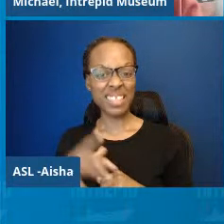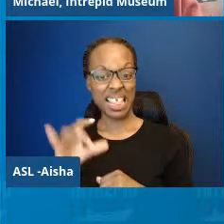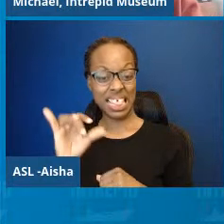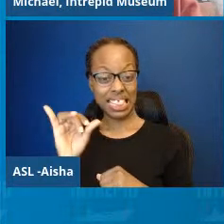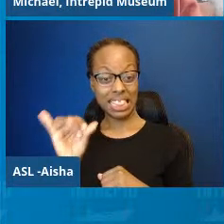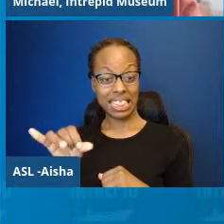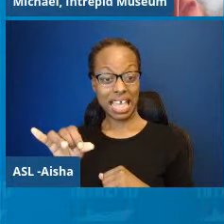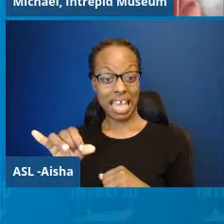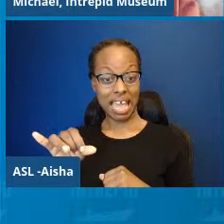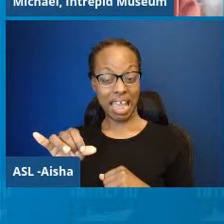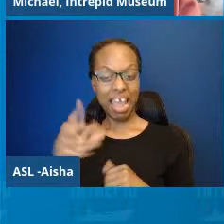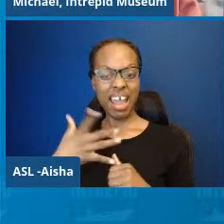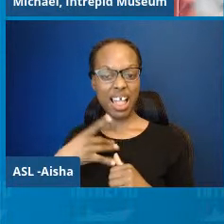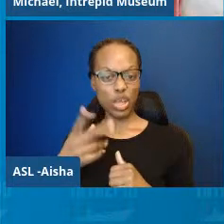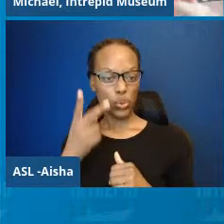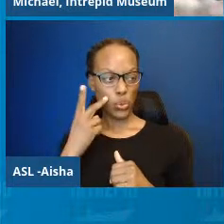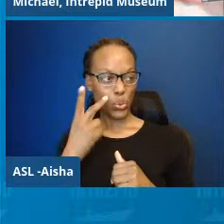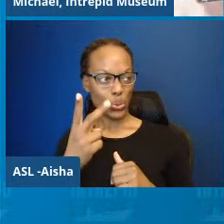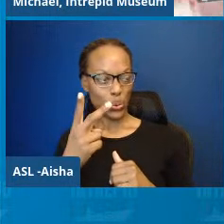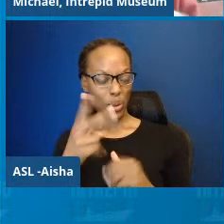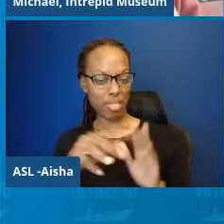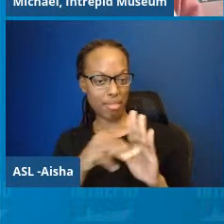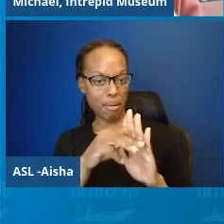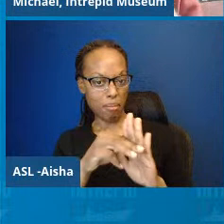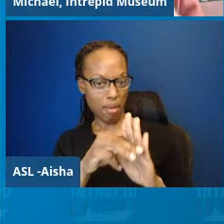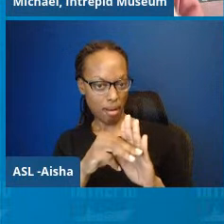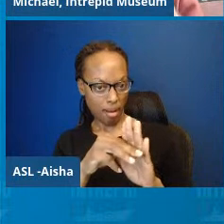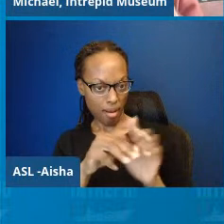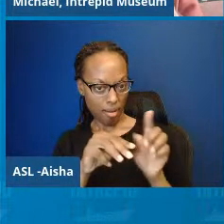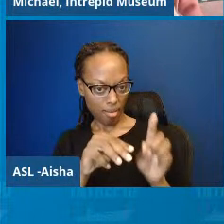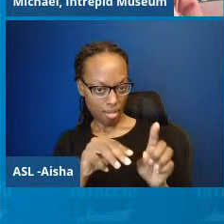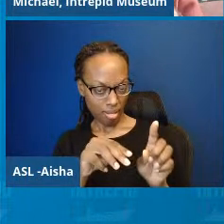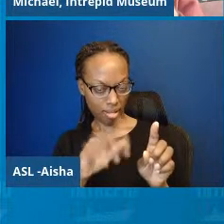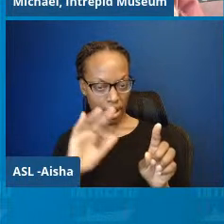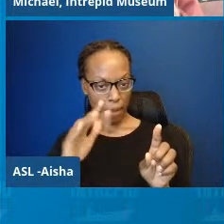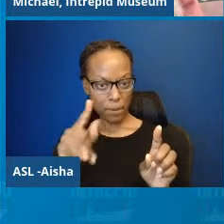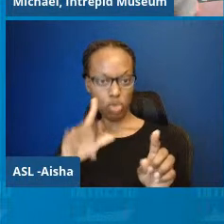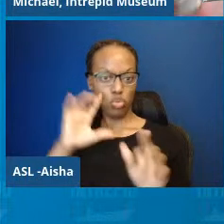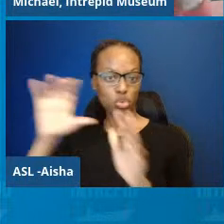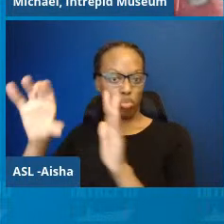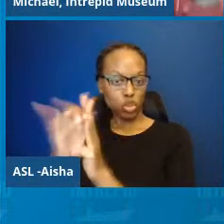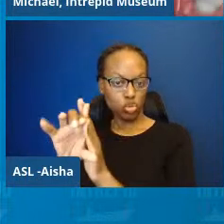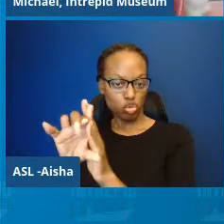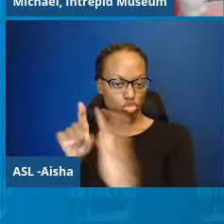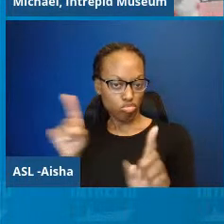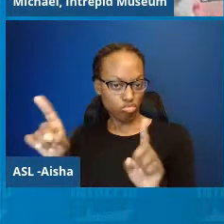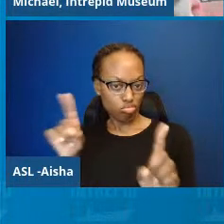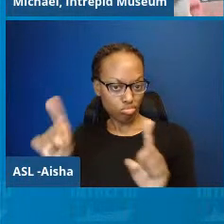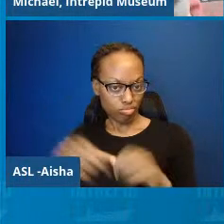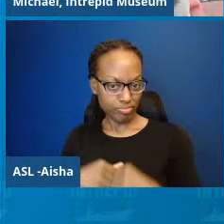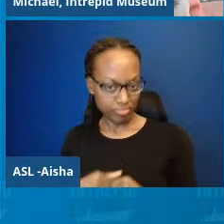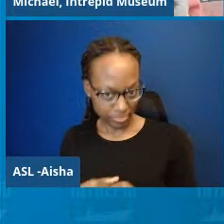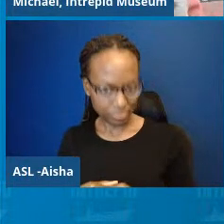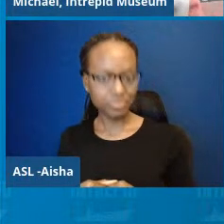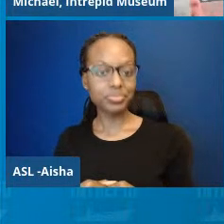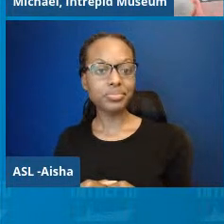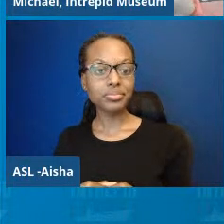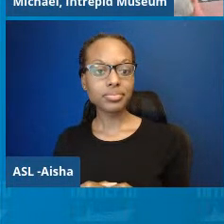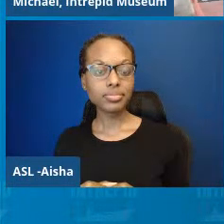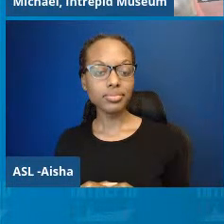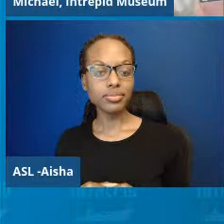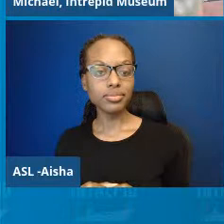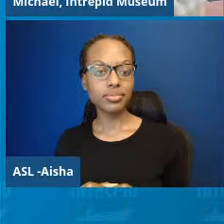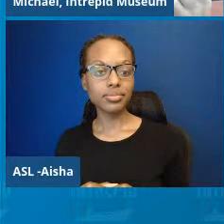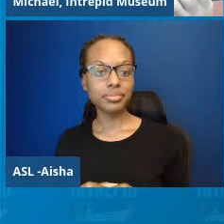compare this model of the Avenger to what we're seeing on the screen. A couple of things for us to think